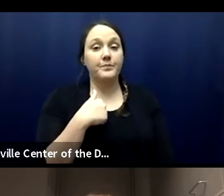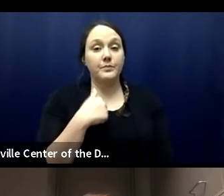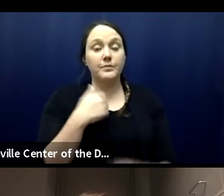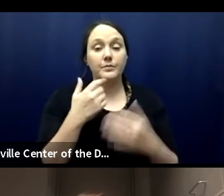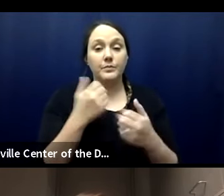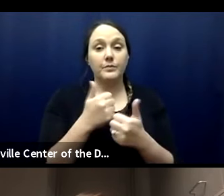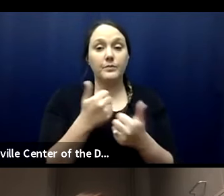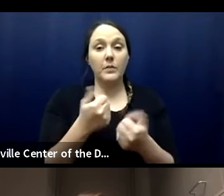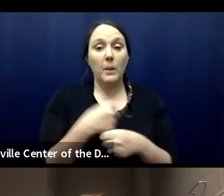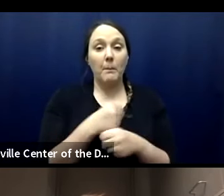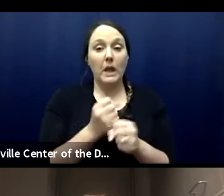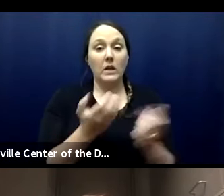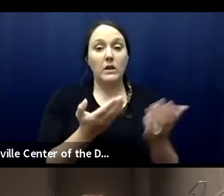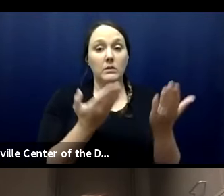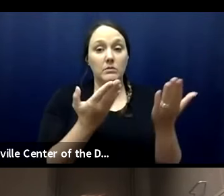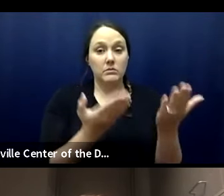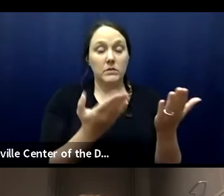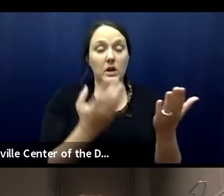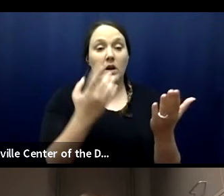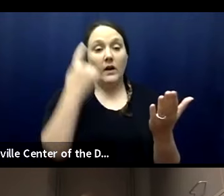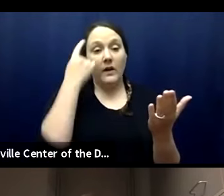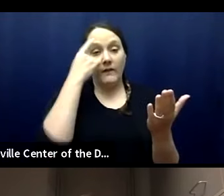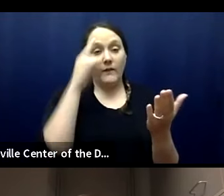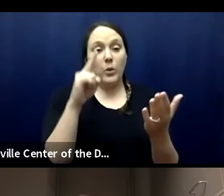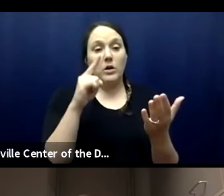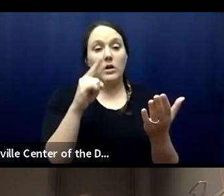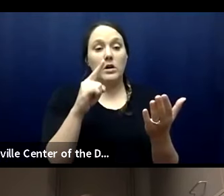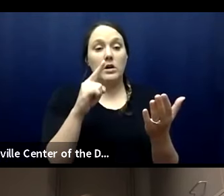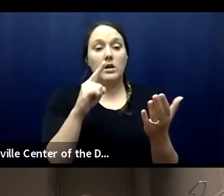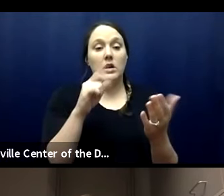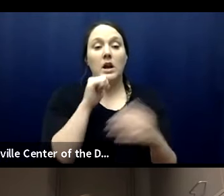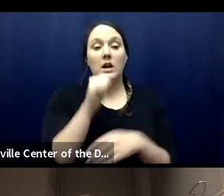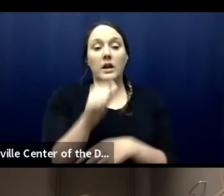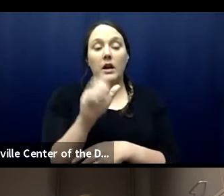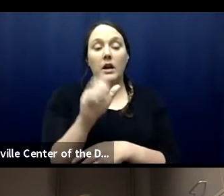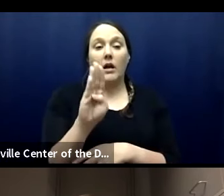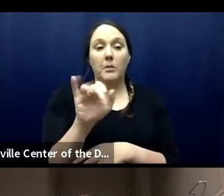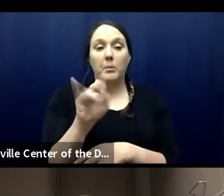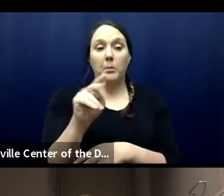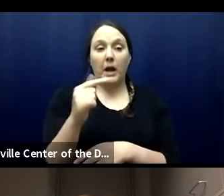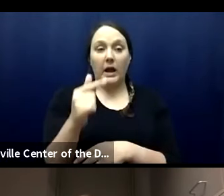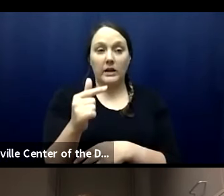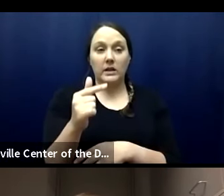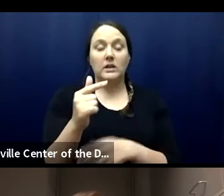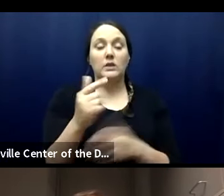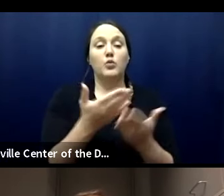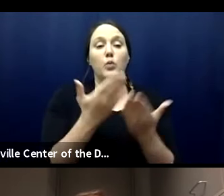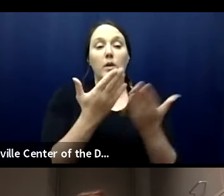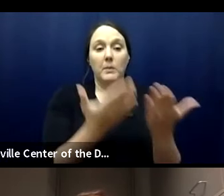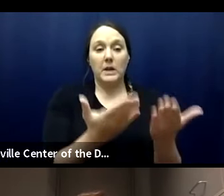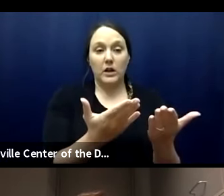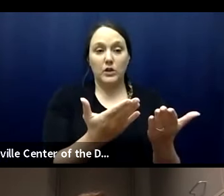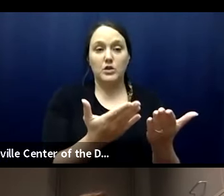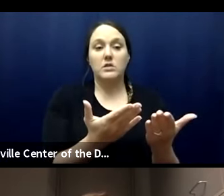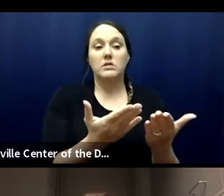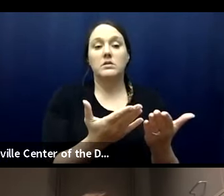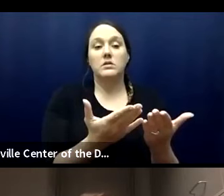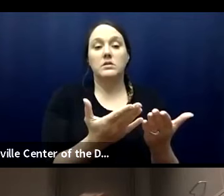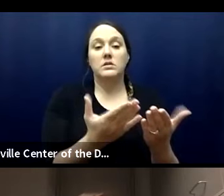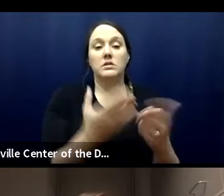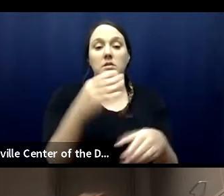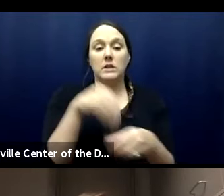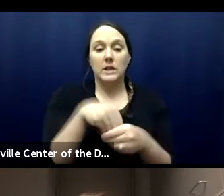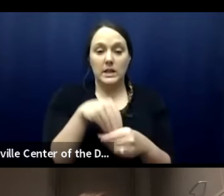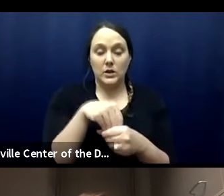a motion for a non-binding recommendation in